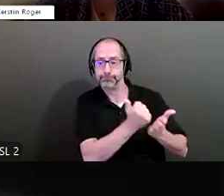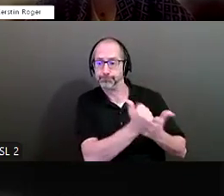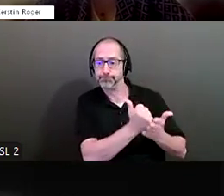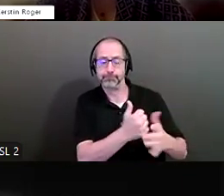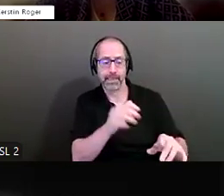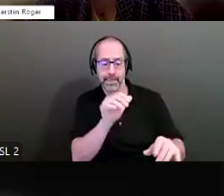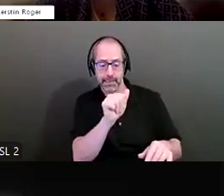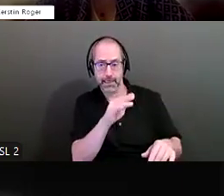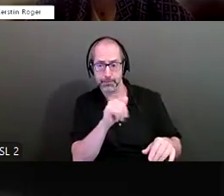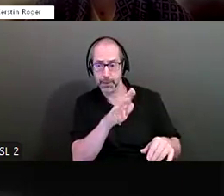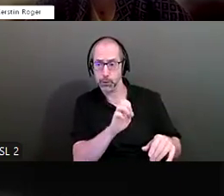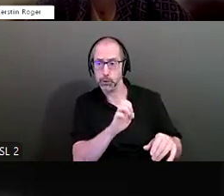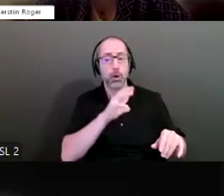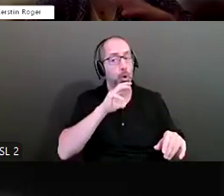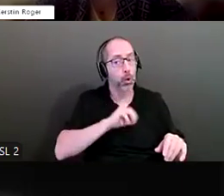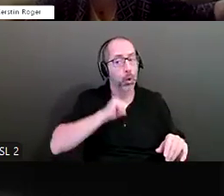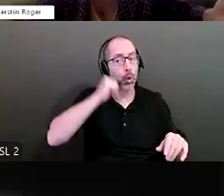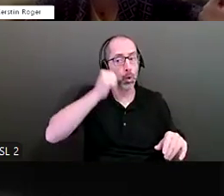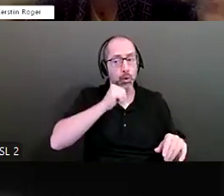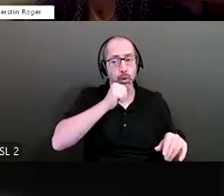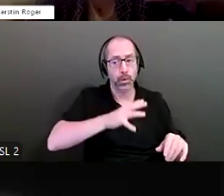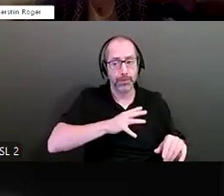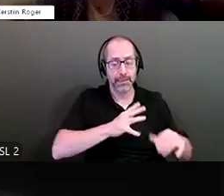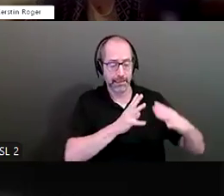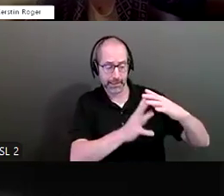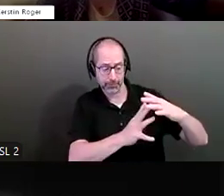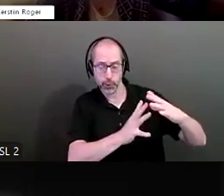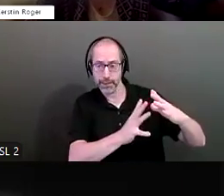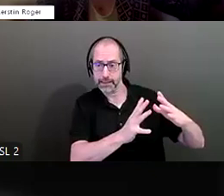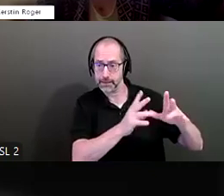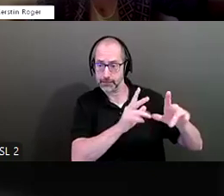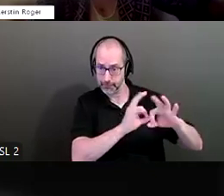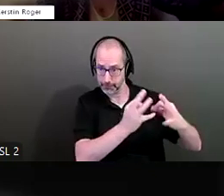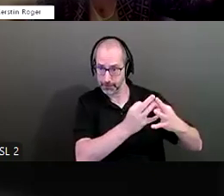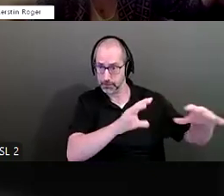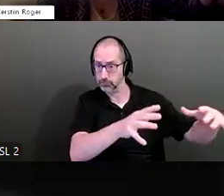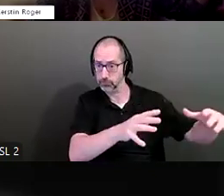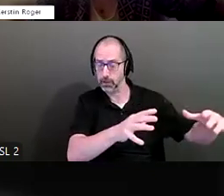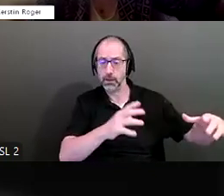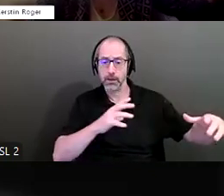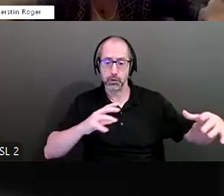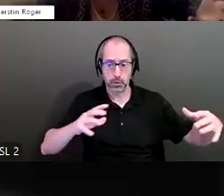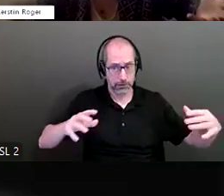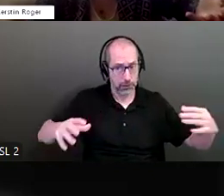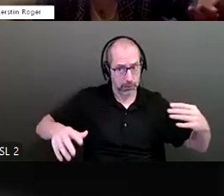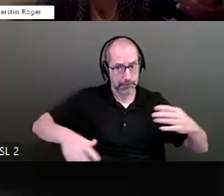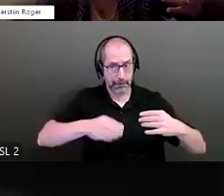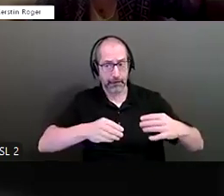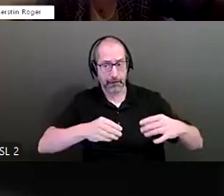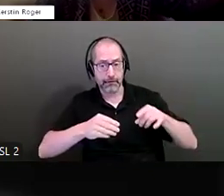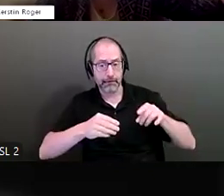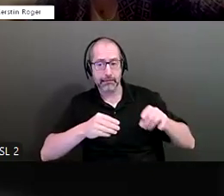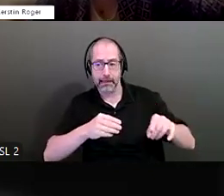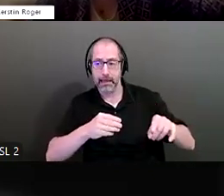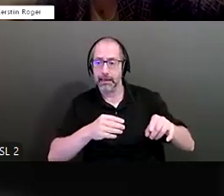aging older women and aging immigrants. And so we can add that other piece of not being able to speak